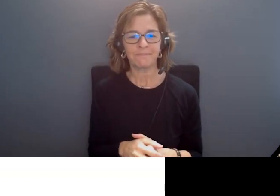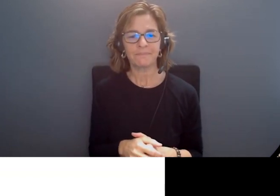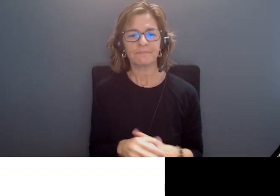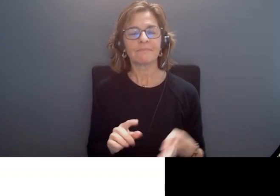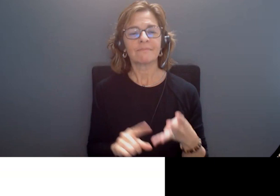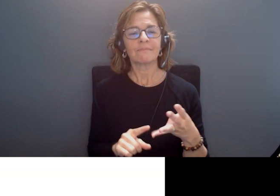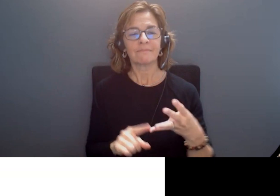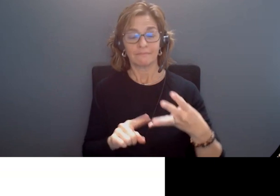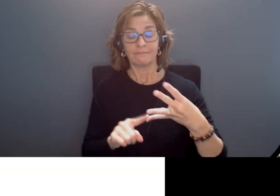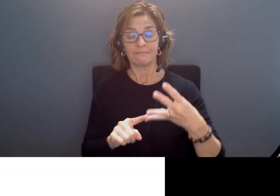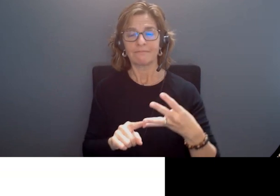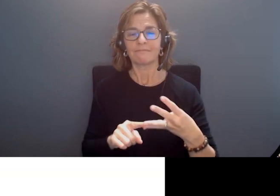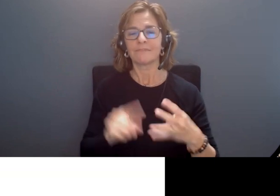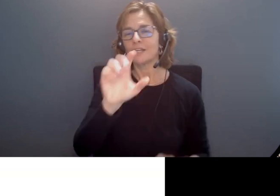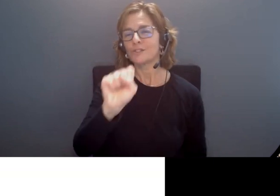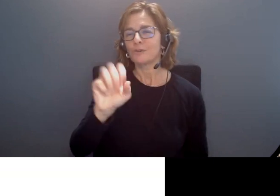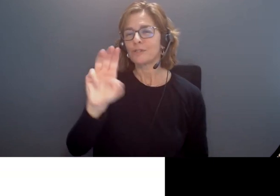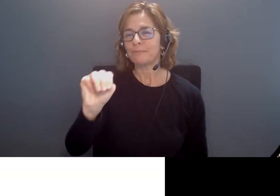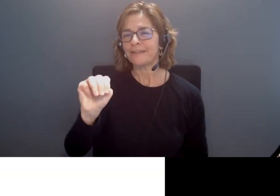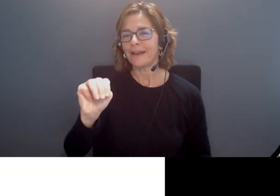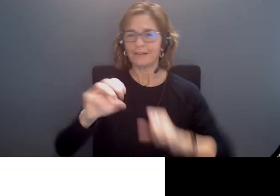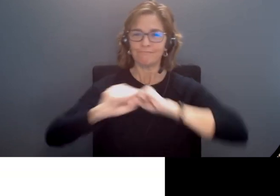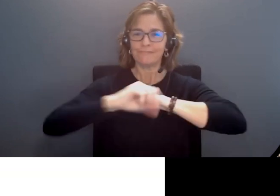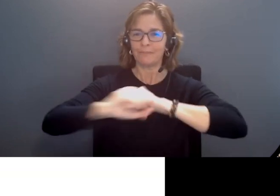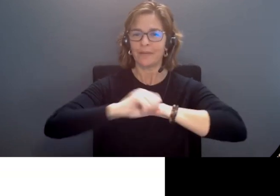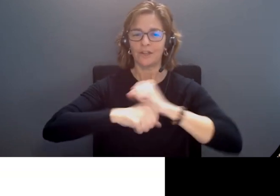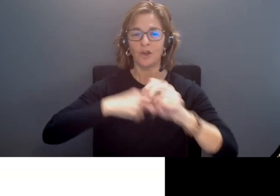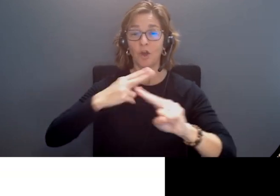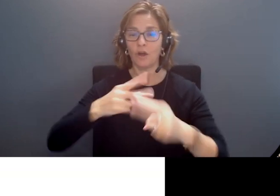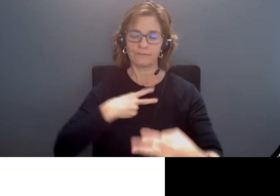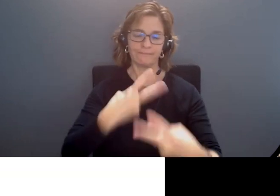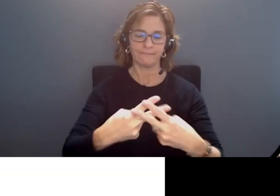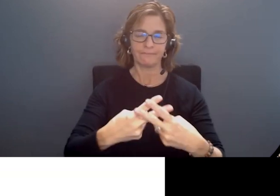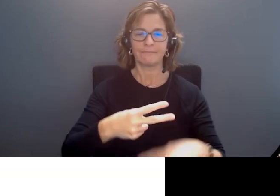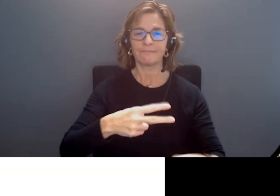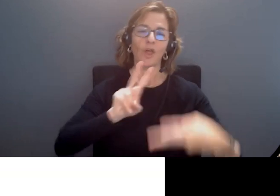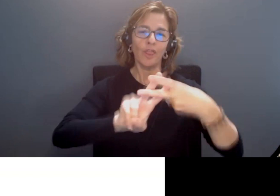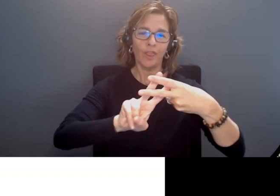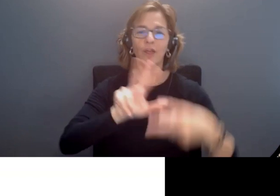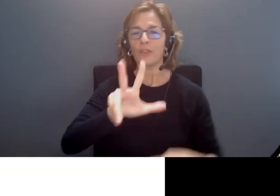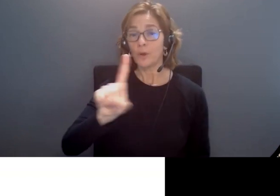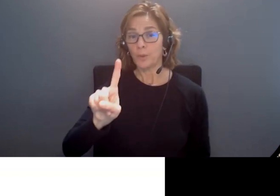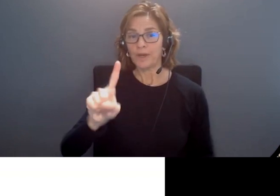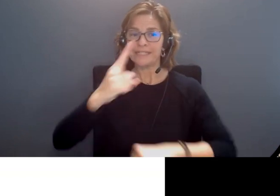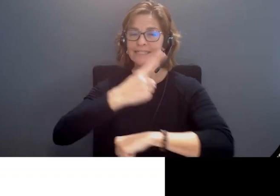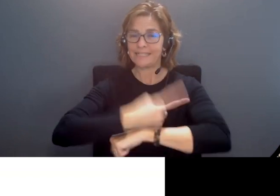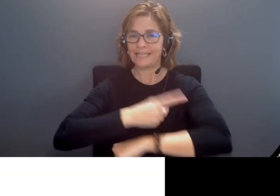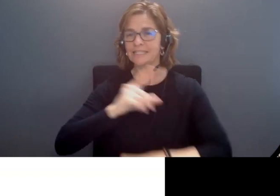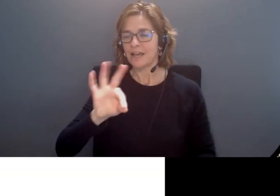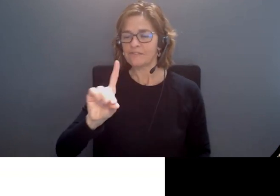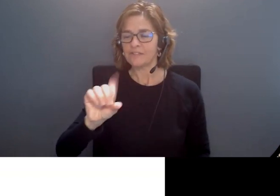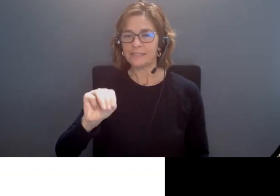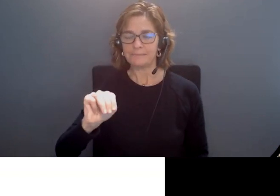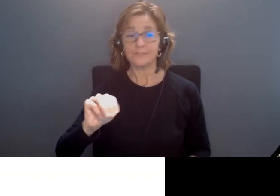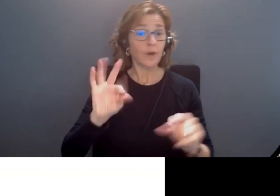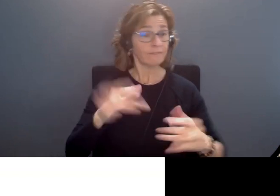campaign called 31 Days of DEAM. You can use the hashtag online to share stories and events